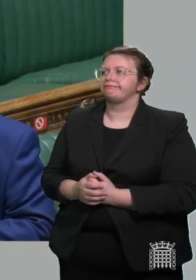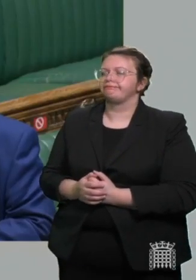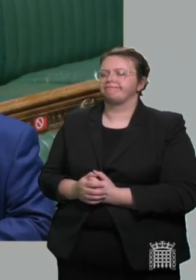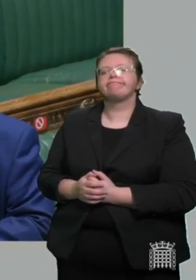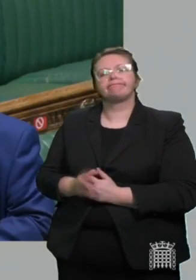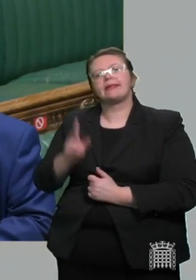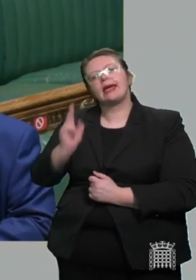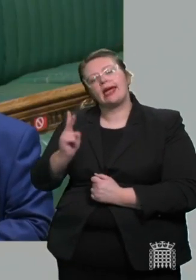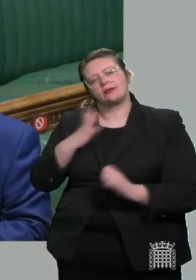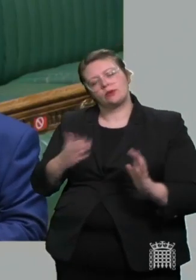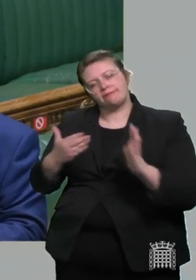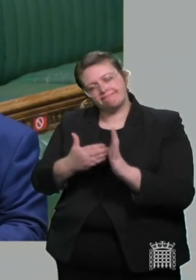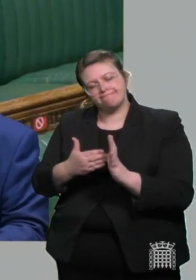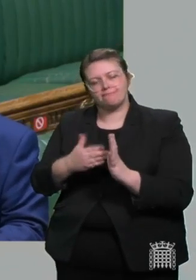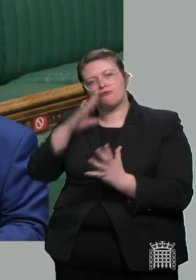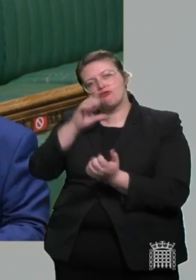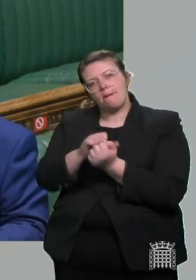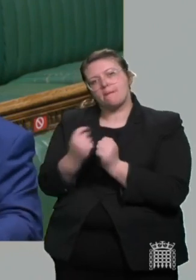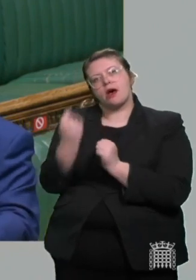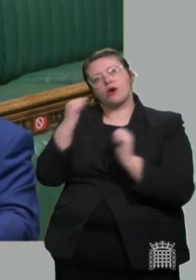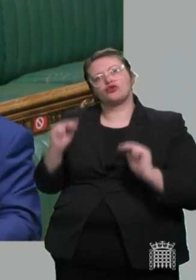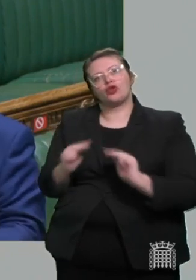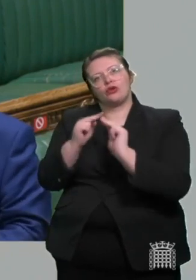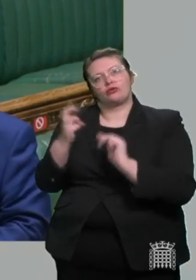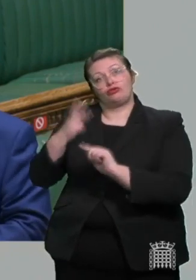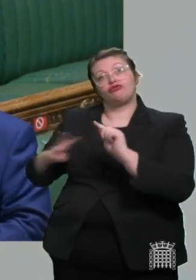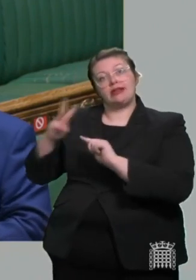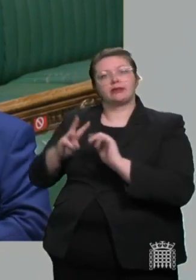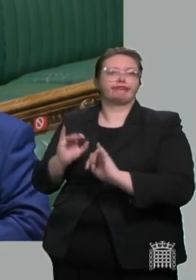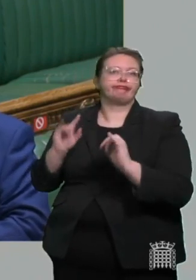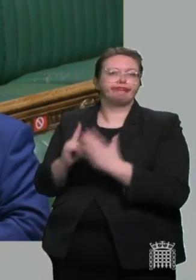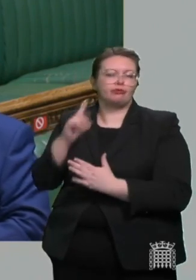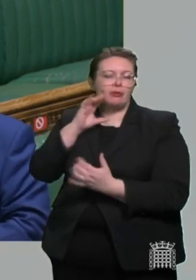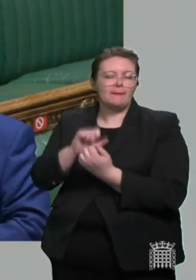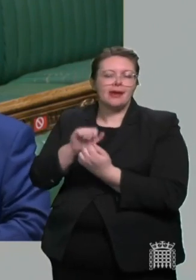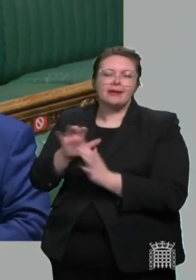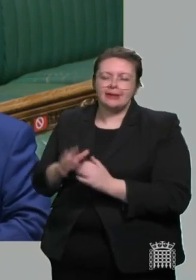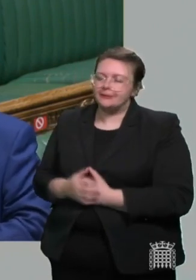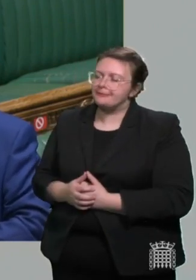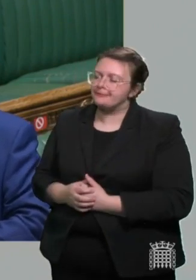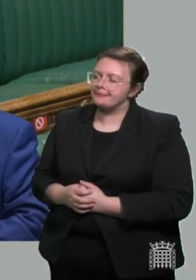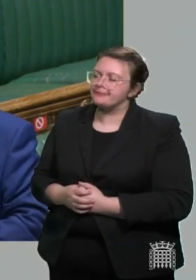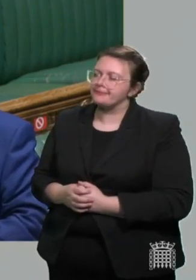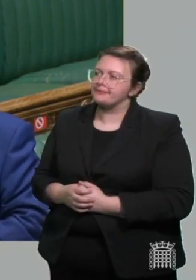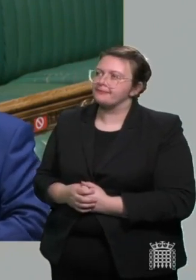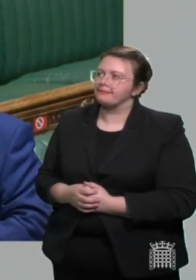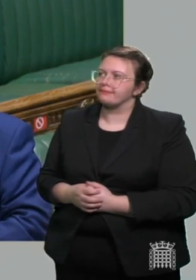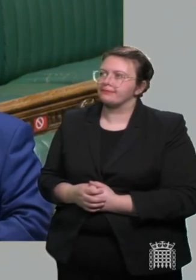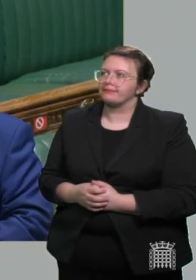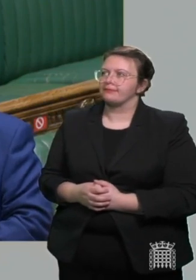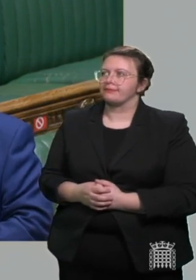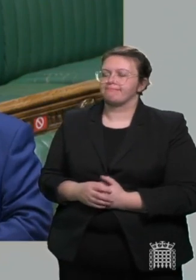atrocity three years ago in the town of Salisbury? Mr Speaker, the situation in Yemen